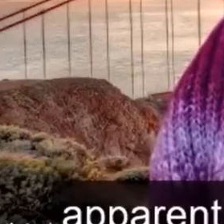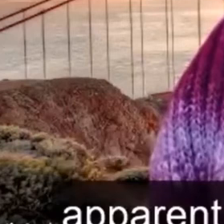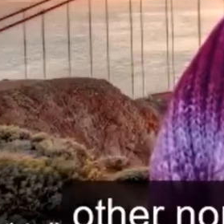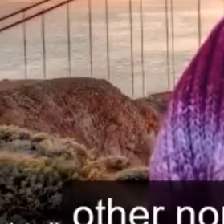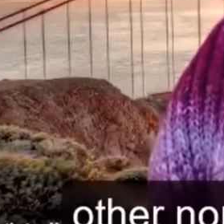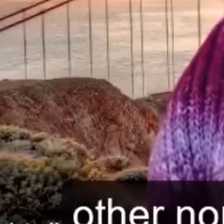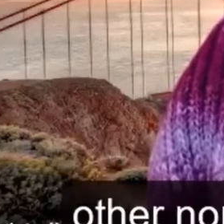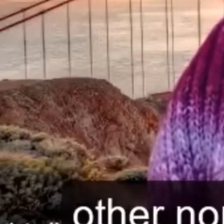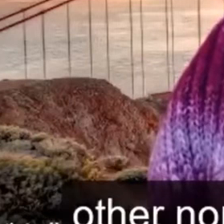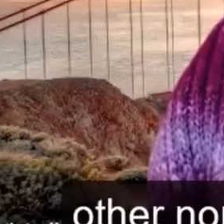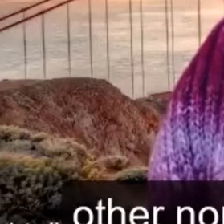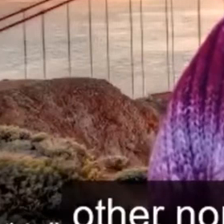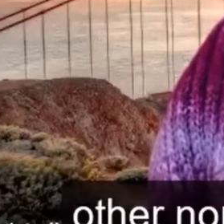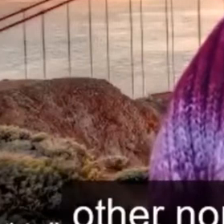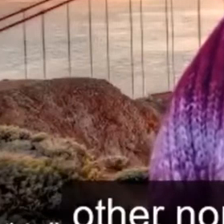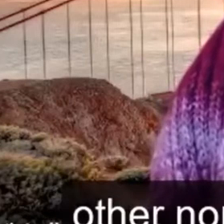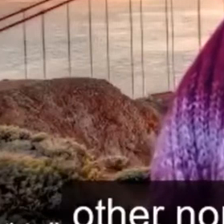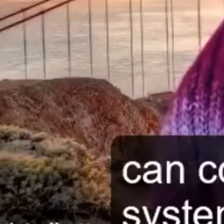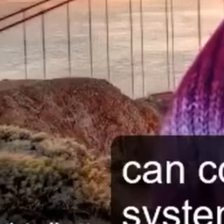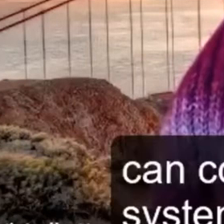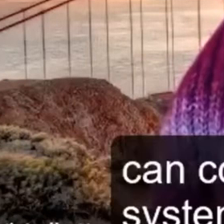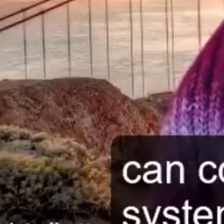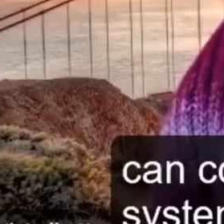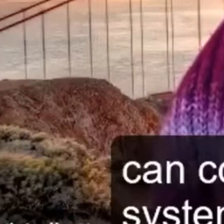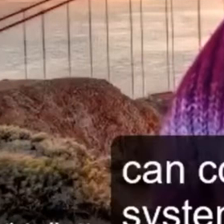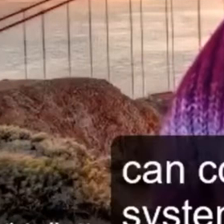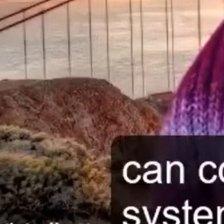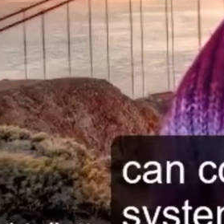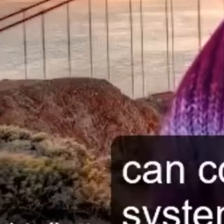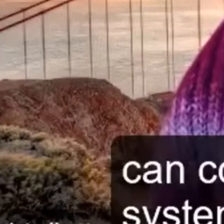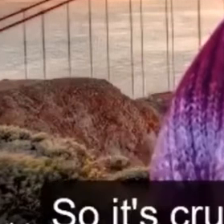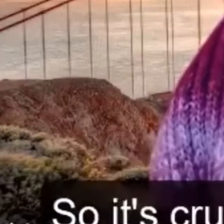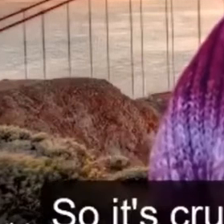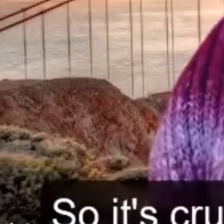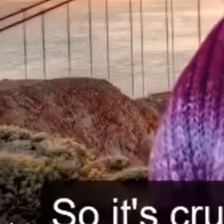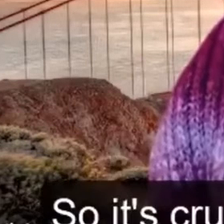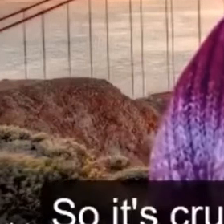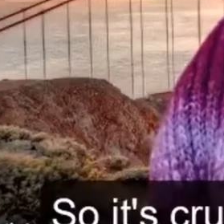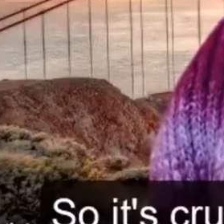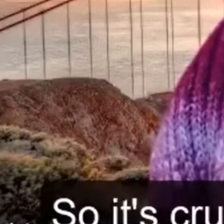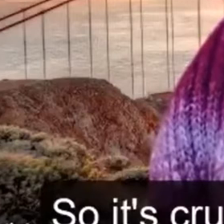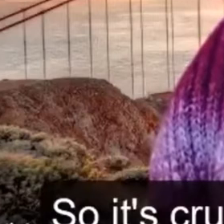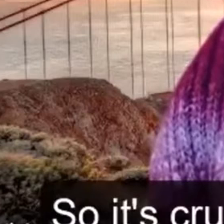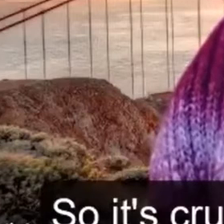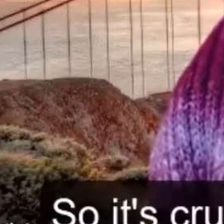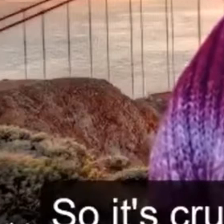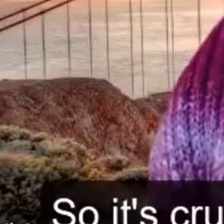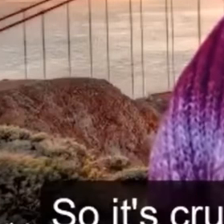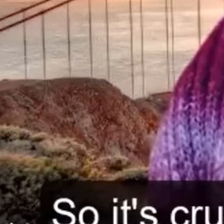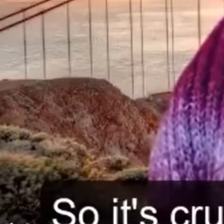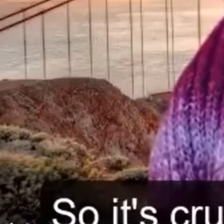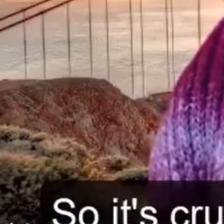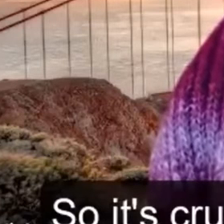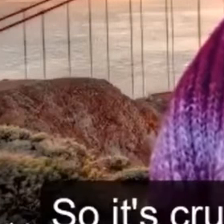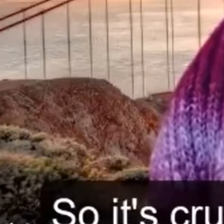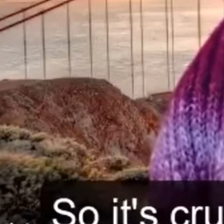might have other non-apparent disabilities that can compromise our immune systems. So it's crucial that